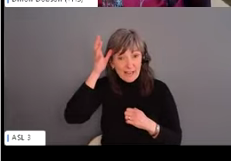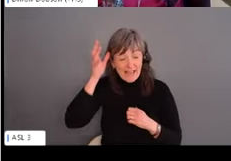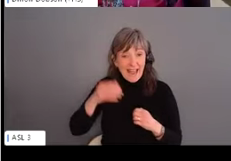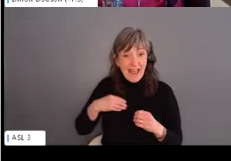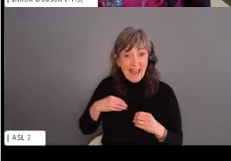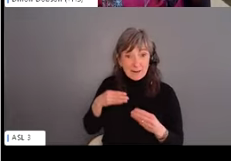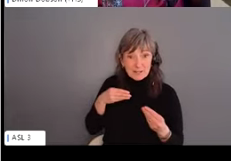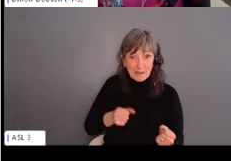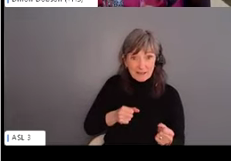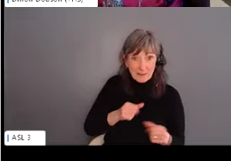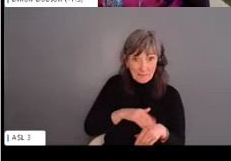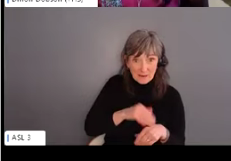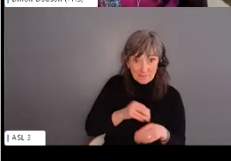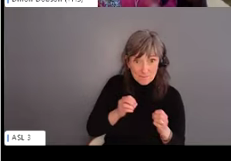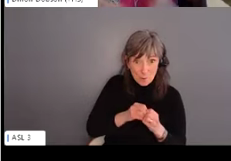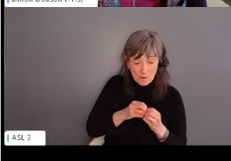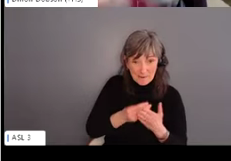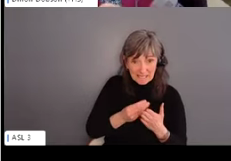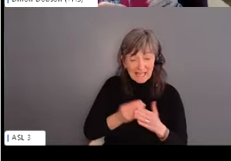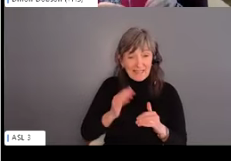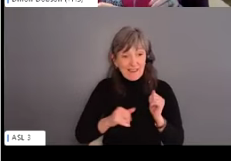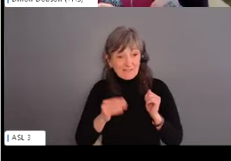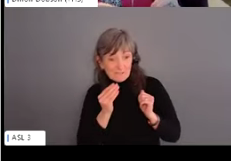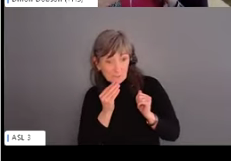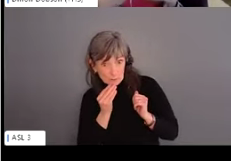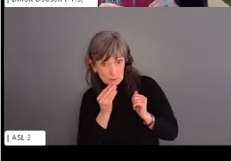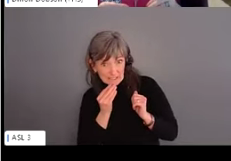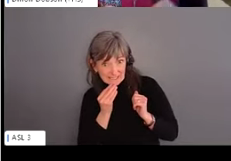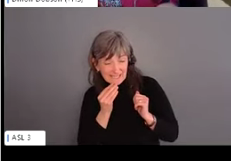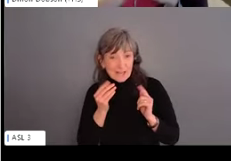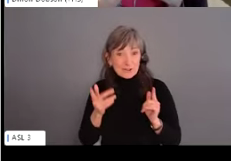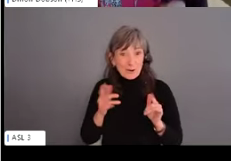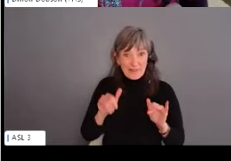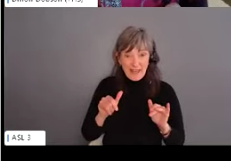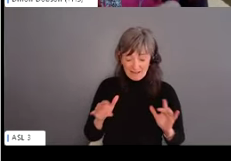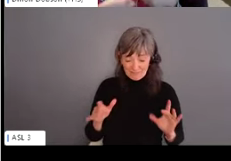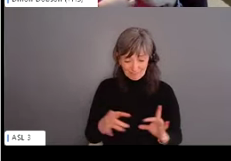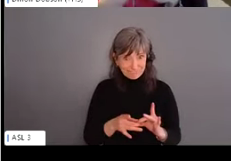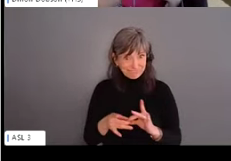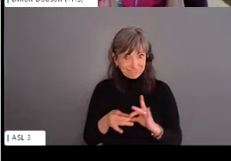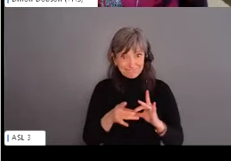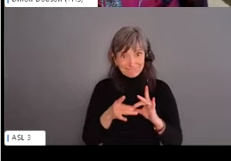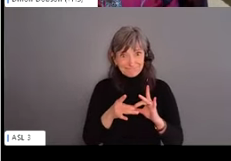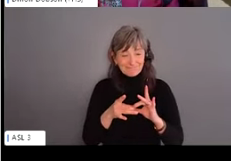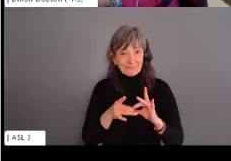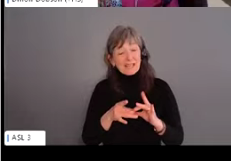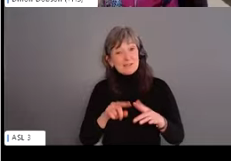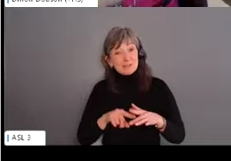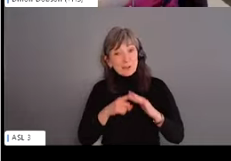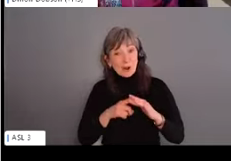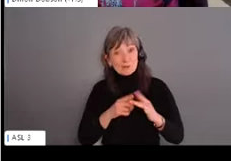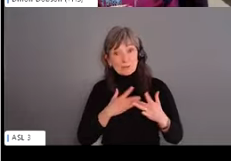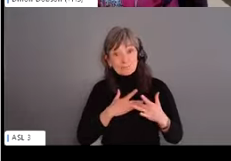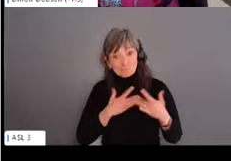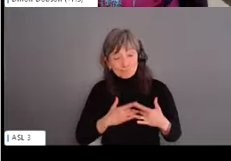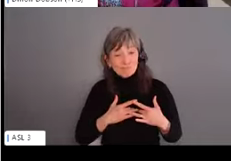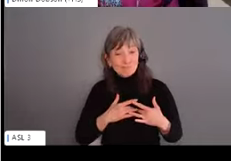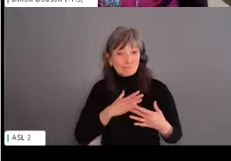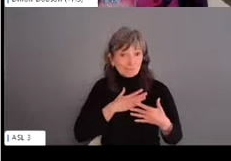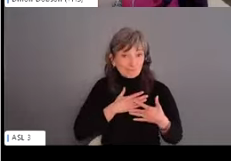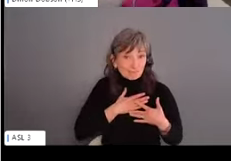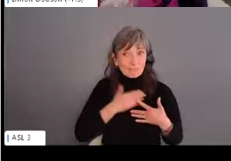are deeply impacted by their relationships with pets, and that really starts the stage of compassion and awareness of, who we are